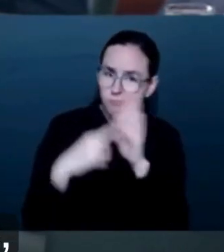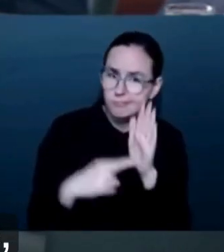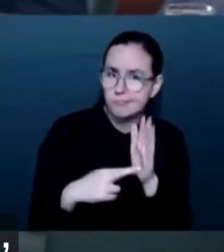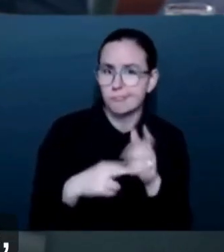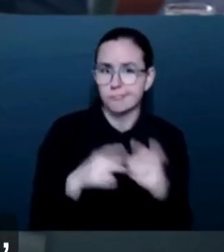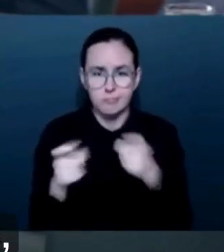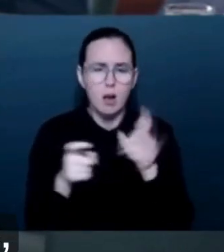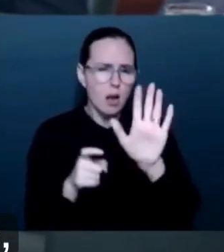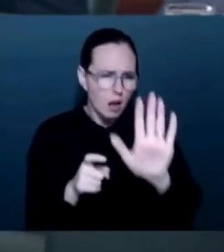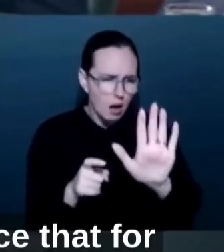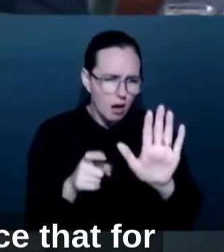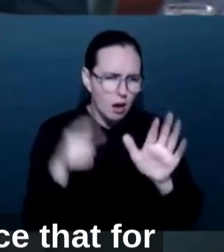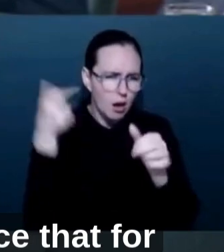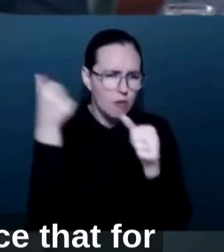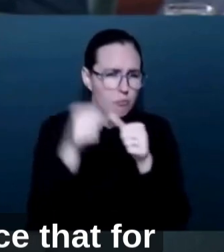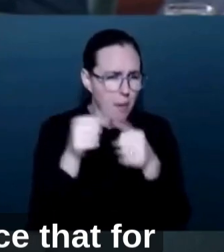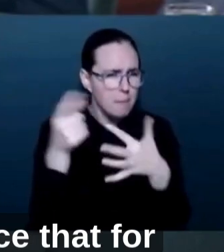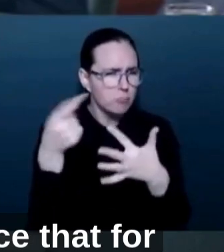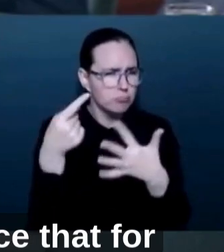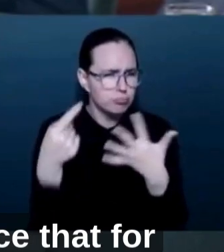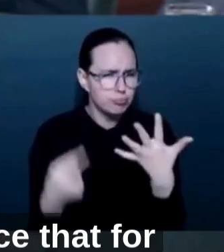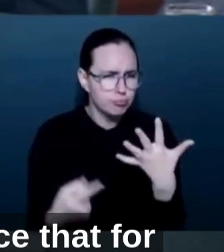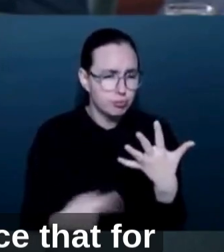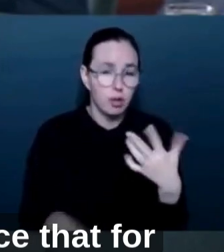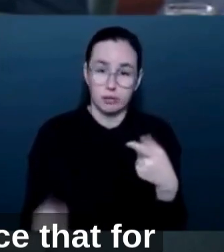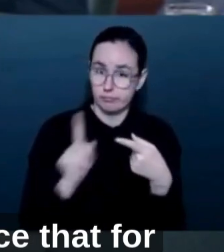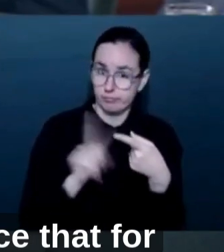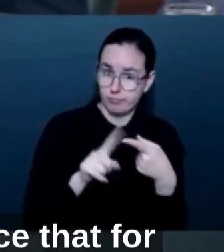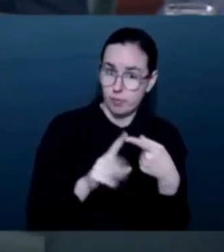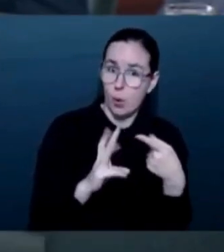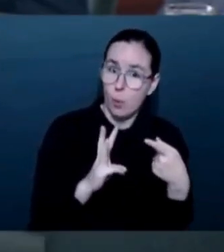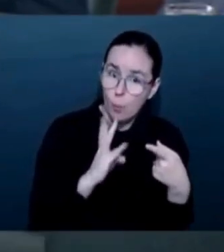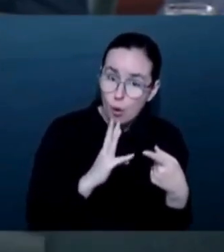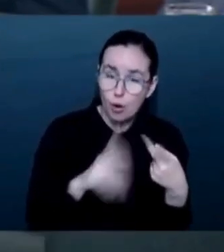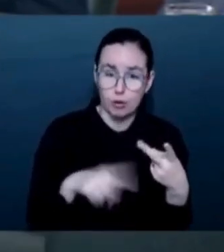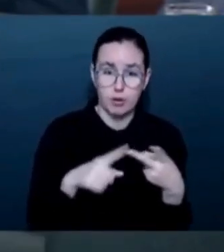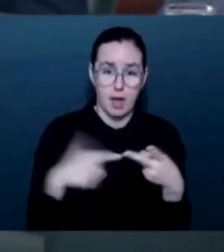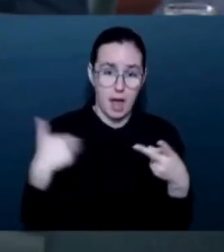is water, animals, and people, Mr. Speaker. We're not going to sacrifice that for anything.